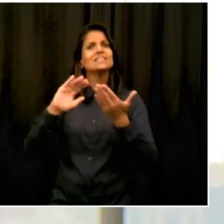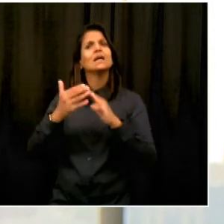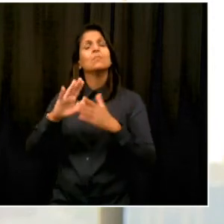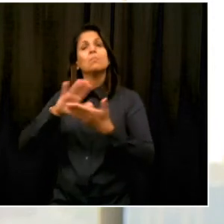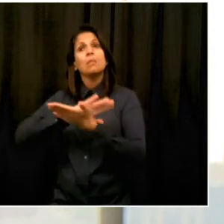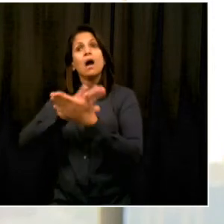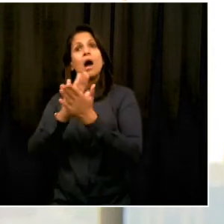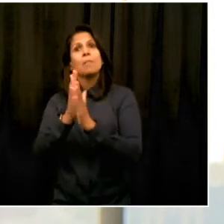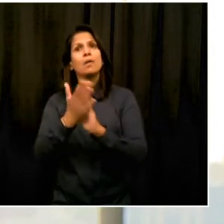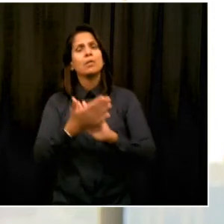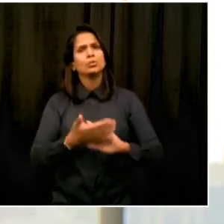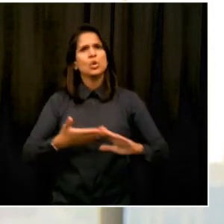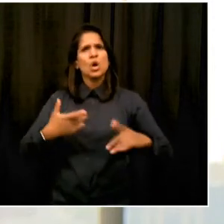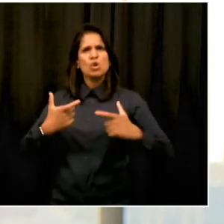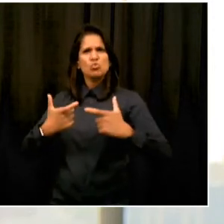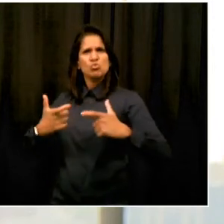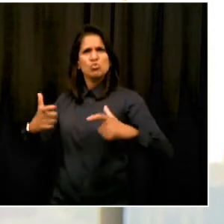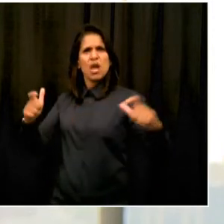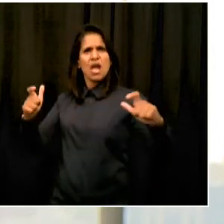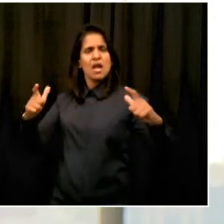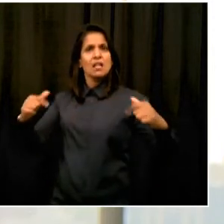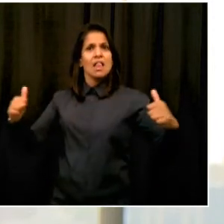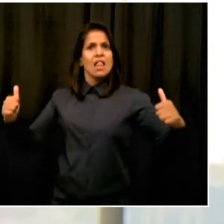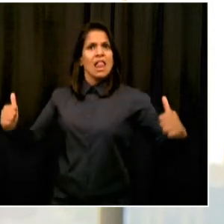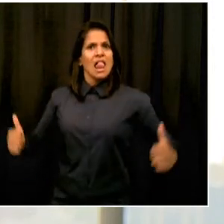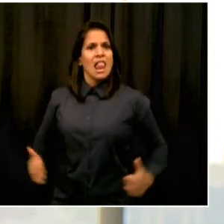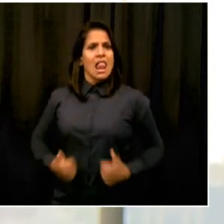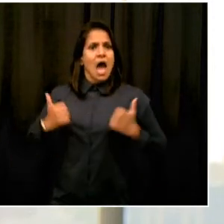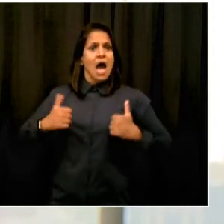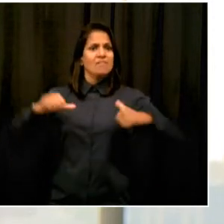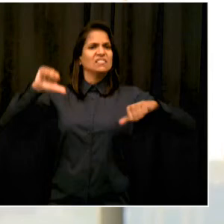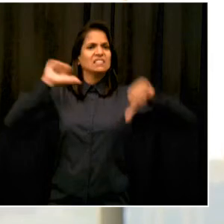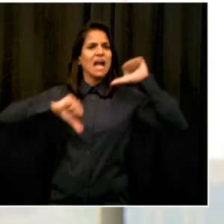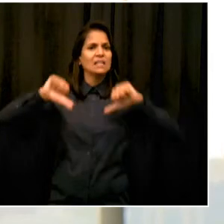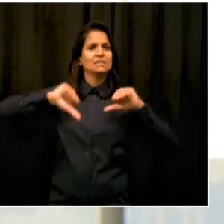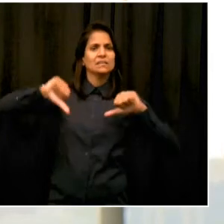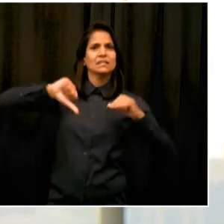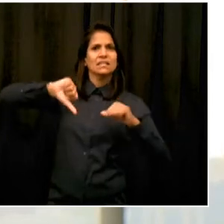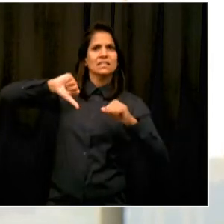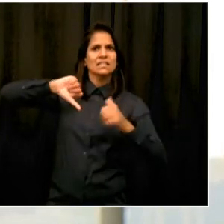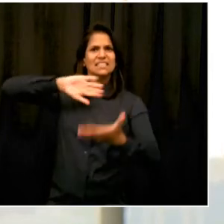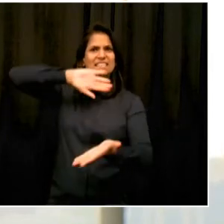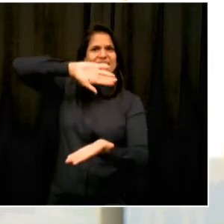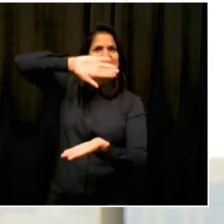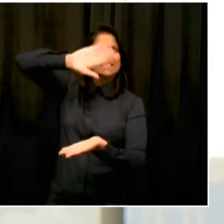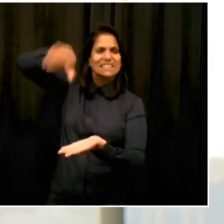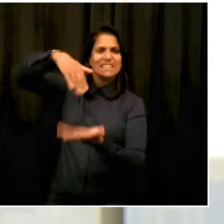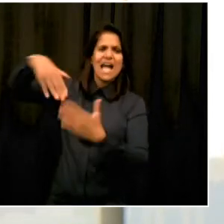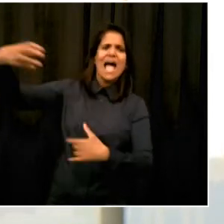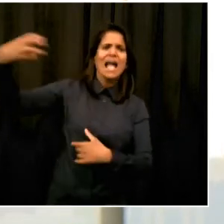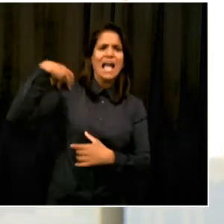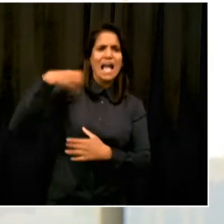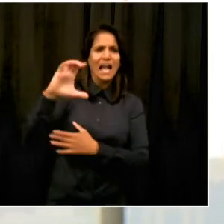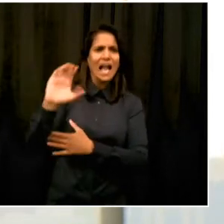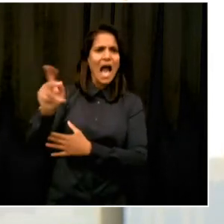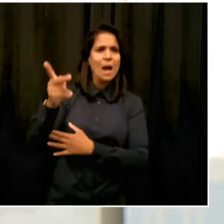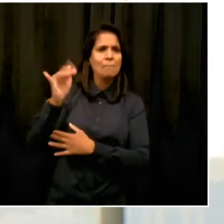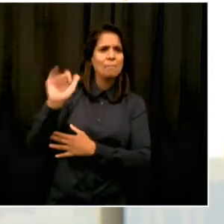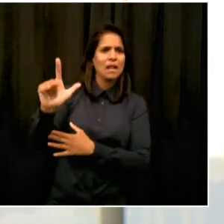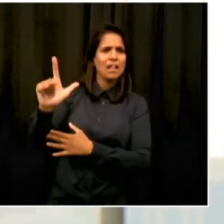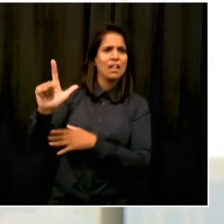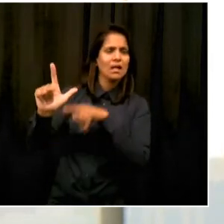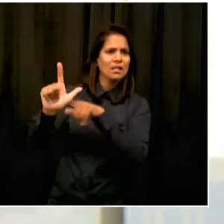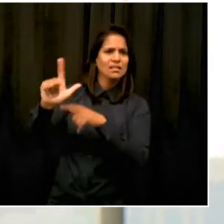We can transform New York City into a living laboratory, a place where great innovations occur,